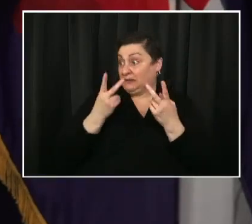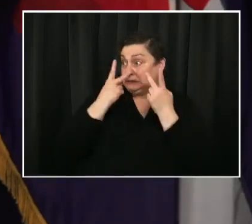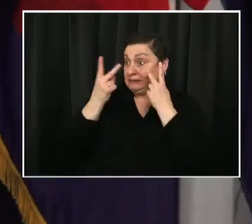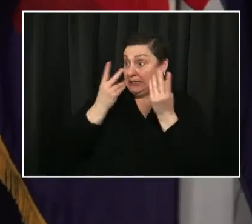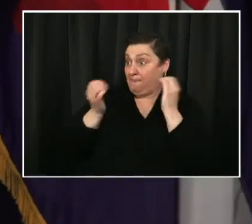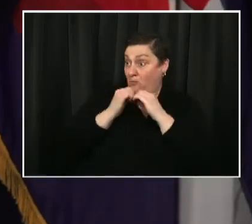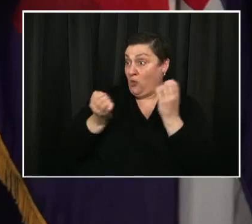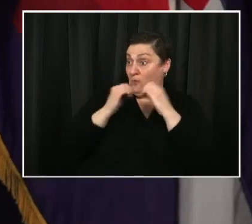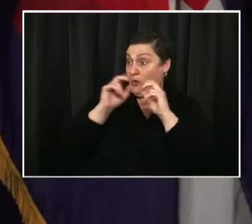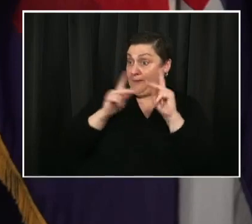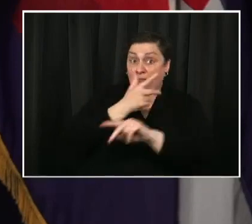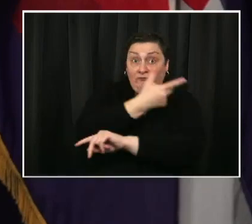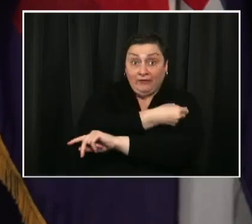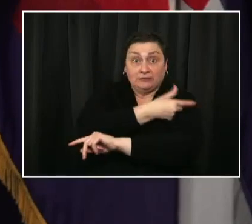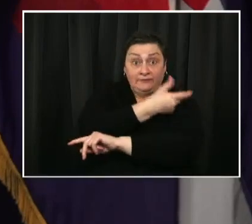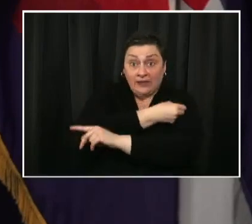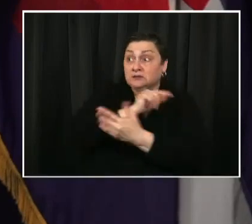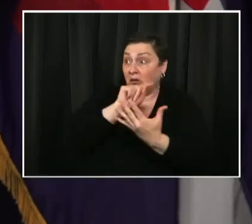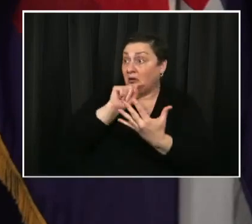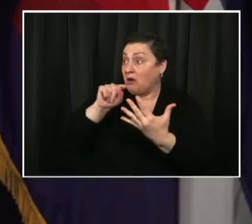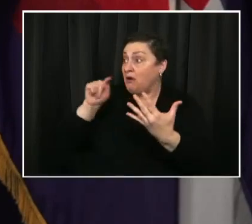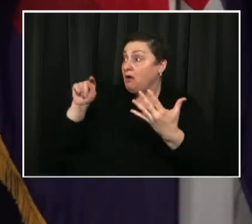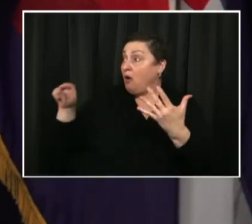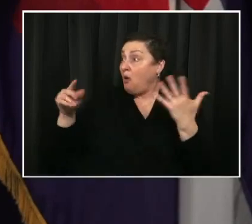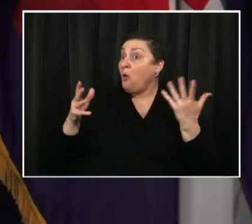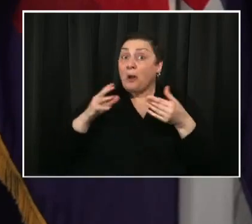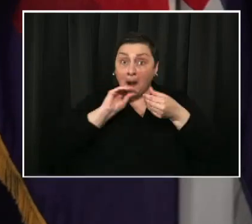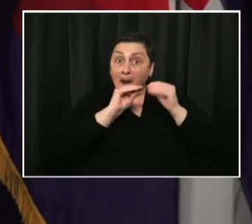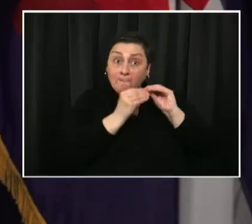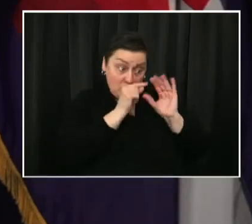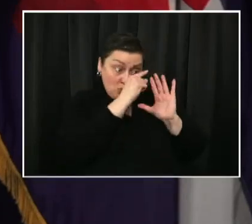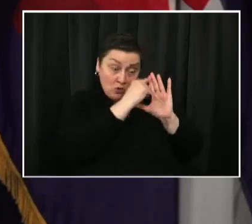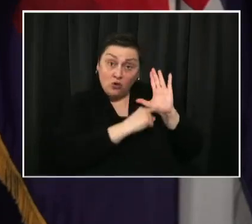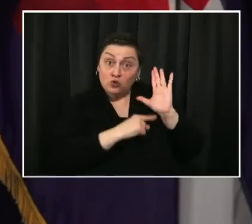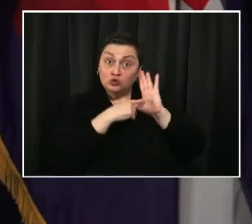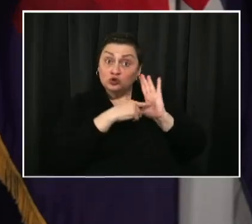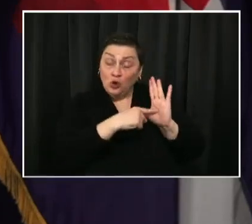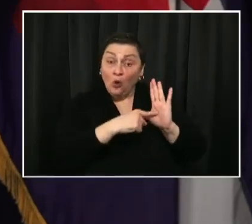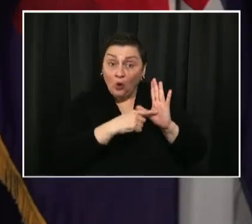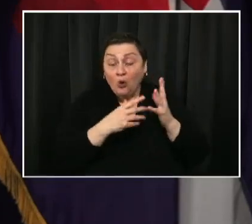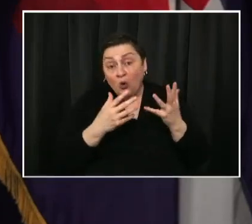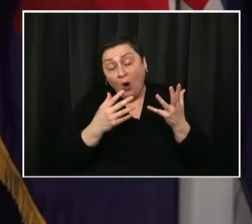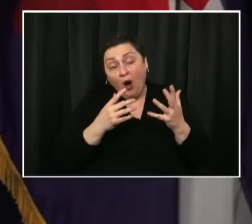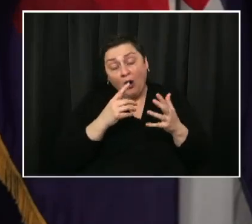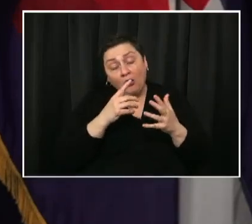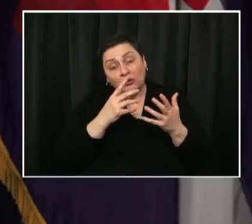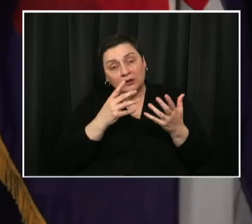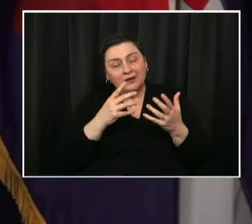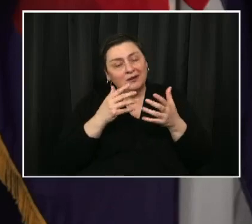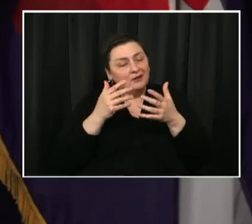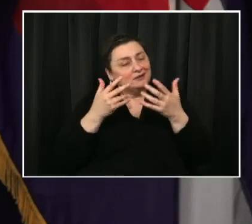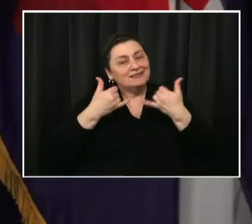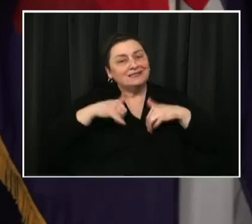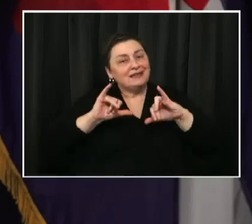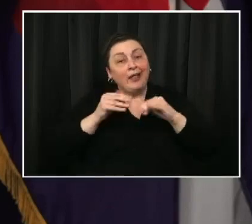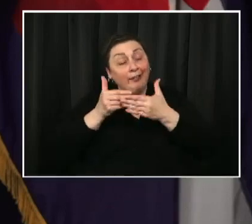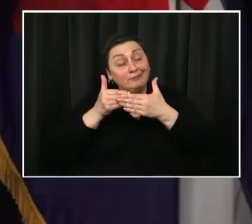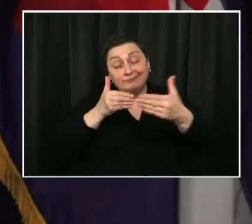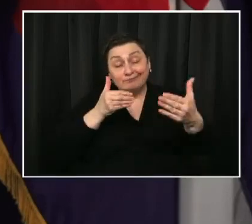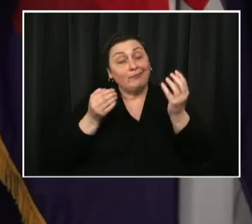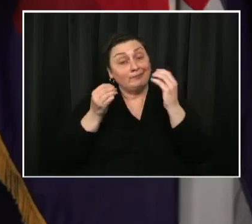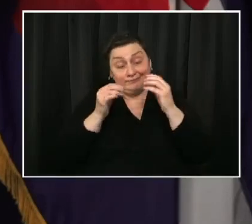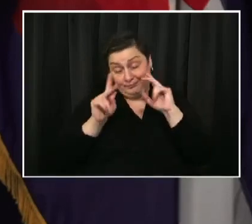lot of this, data shows that while there is, of course, more difficulty ahead of us, more loss,